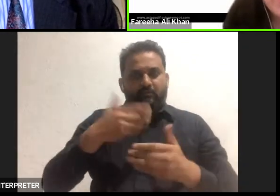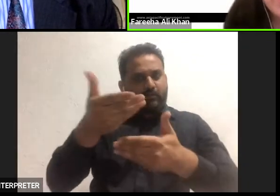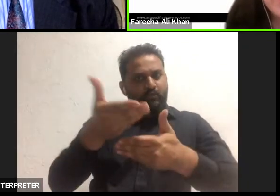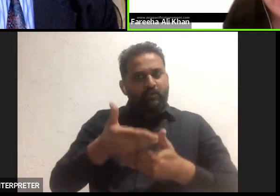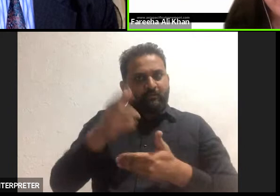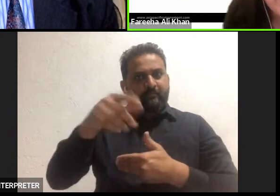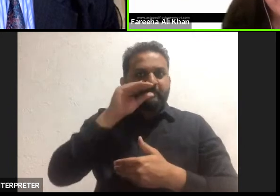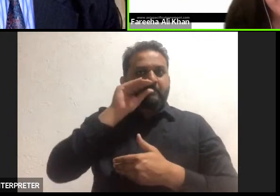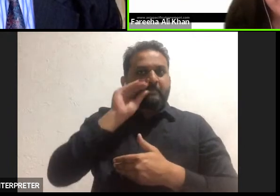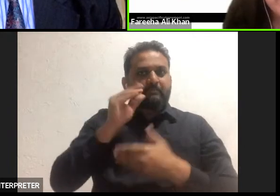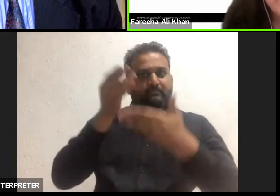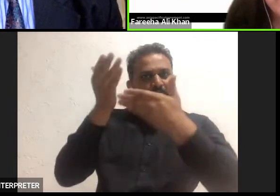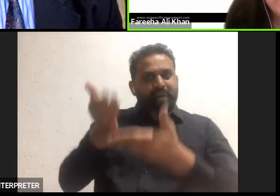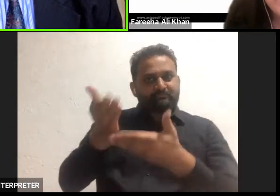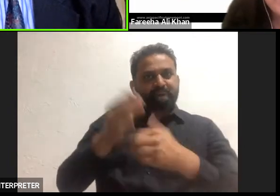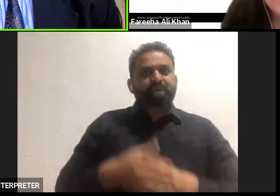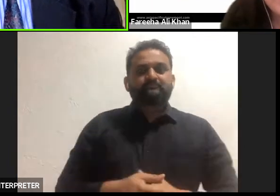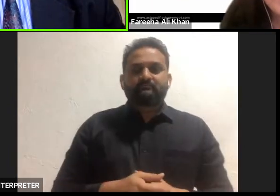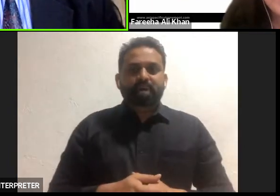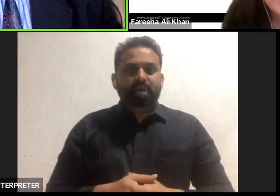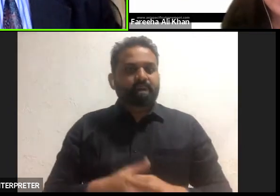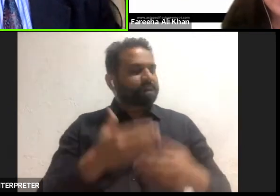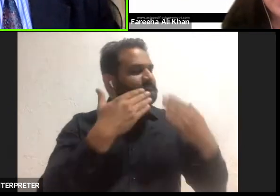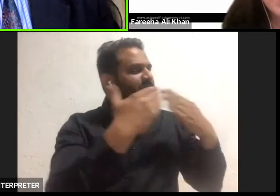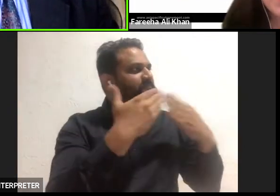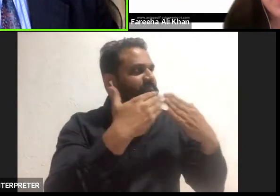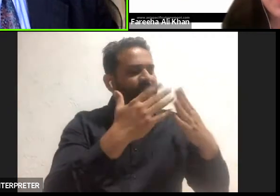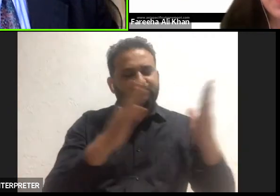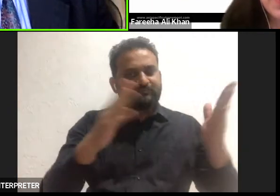yours. Thank you very much, Fariha.